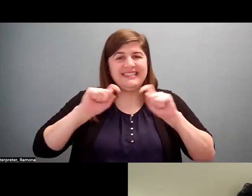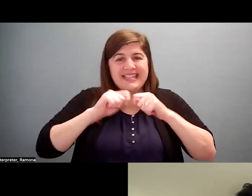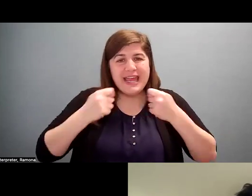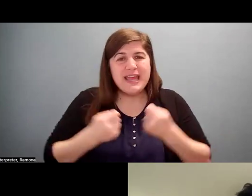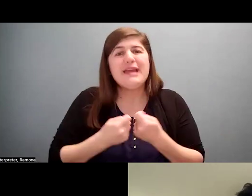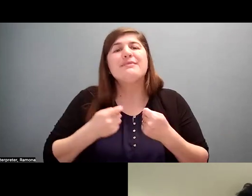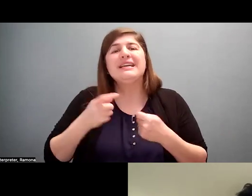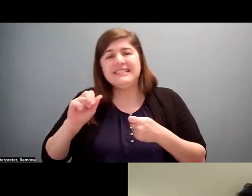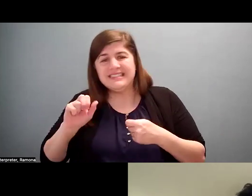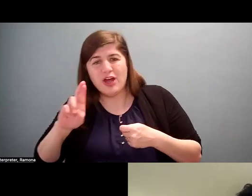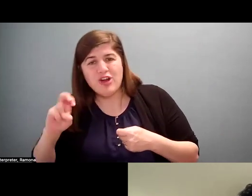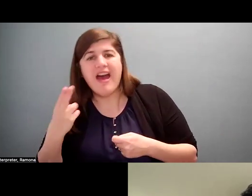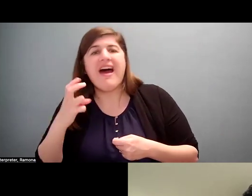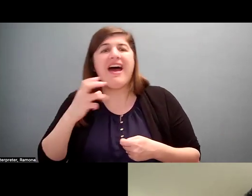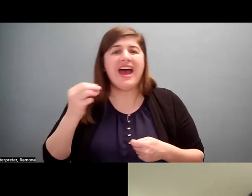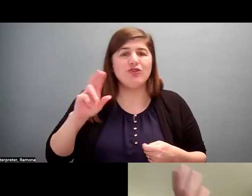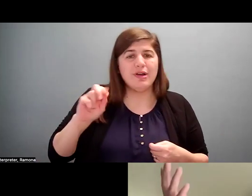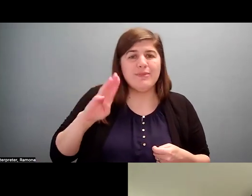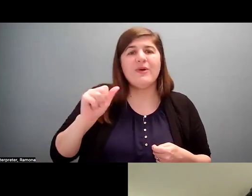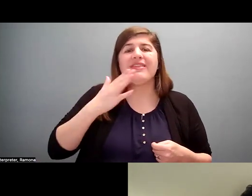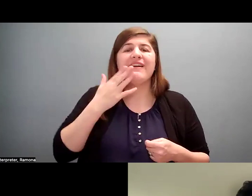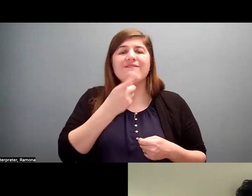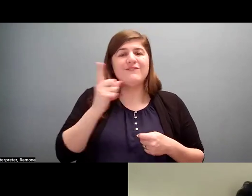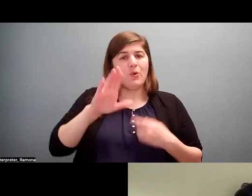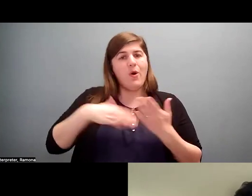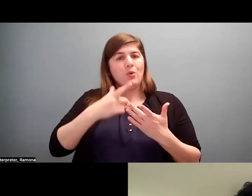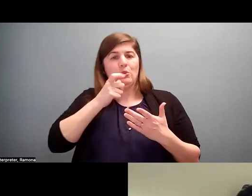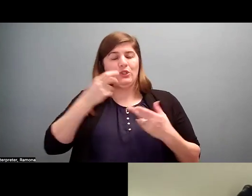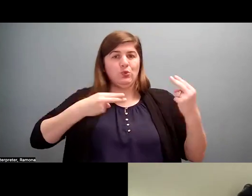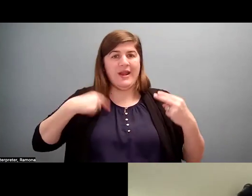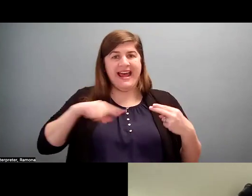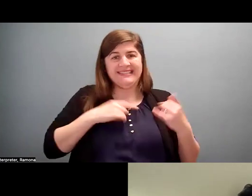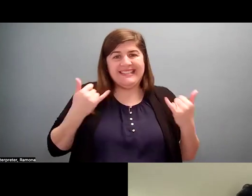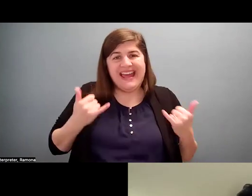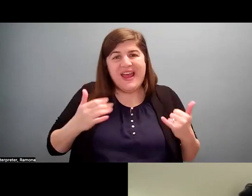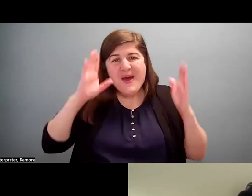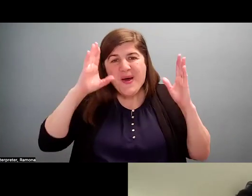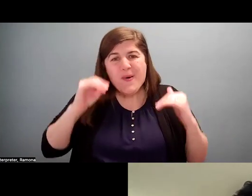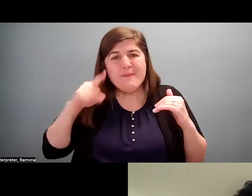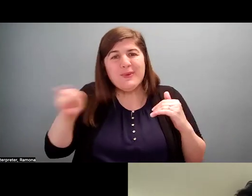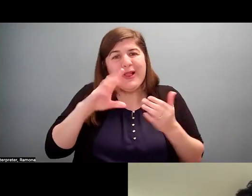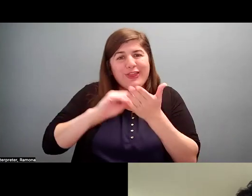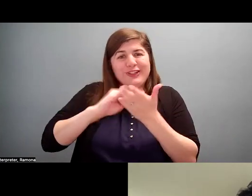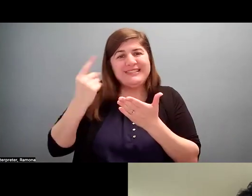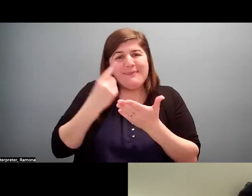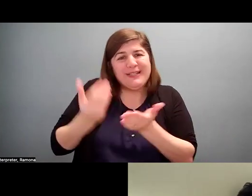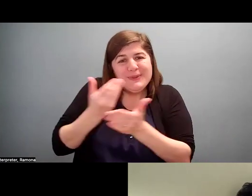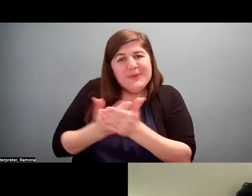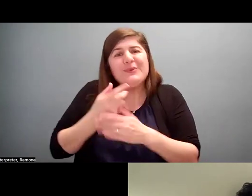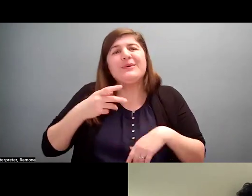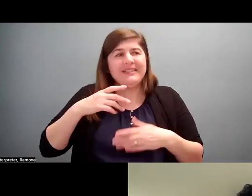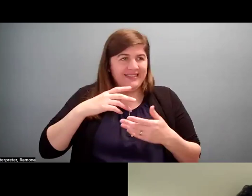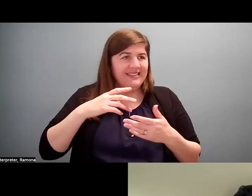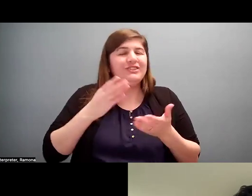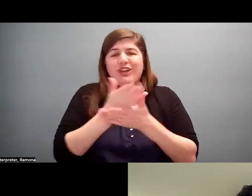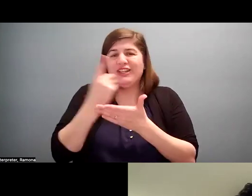for being here. And obviously, thank you for everyone that joined us today. I hope you learned something new. I'm very excited to share something